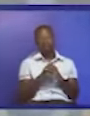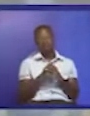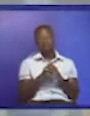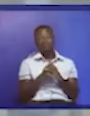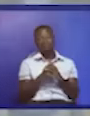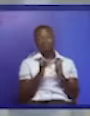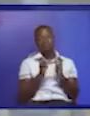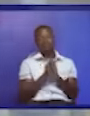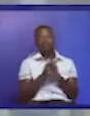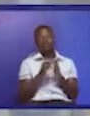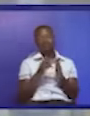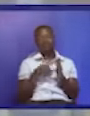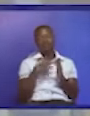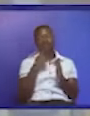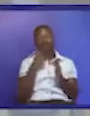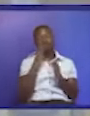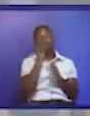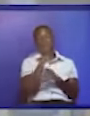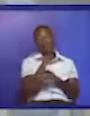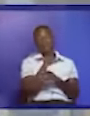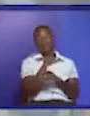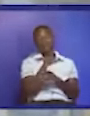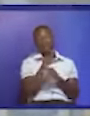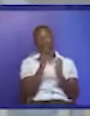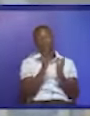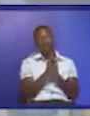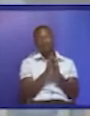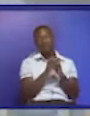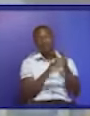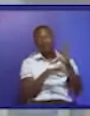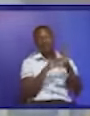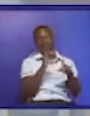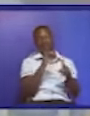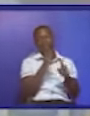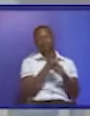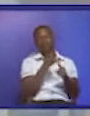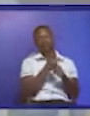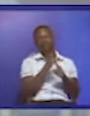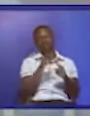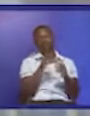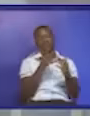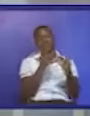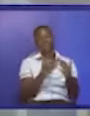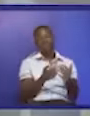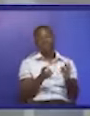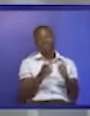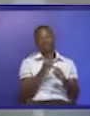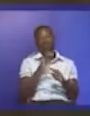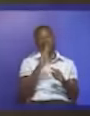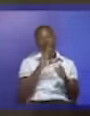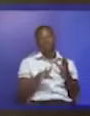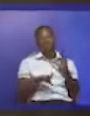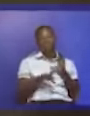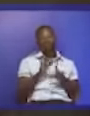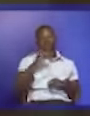that there is a decree that the realm of the spirit has been waiting for to come out from your spirit man.